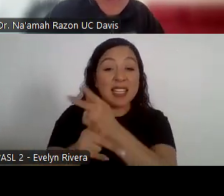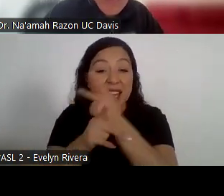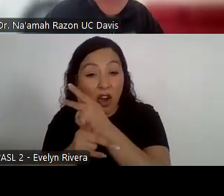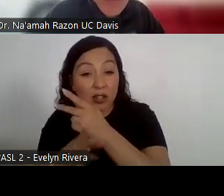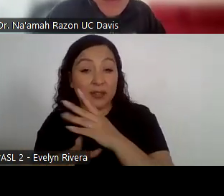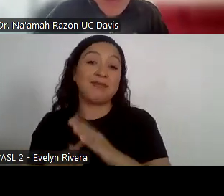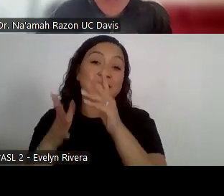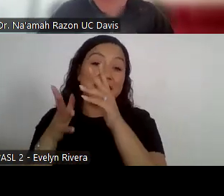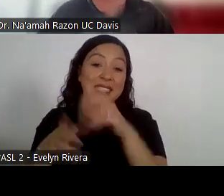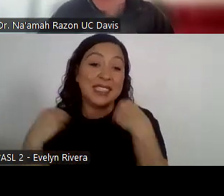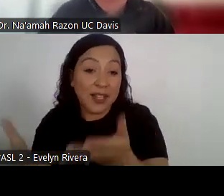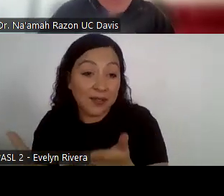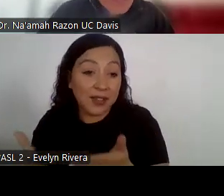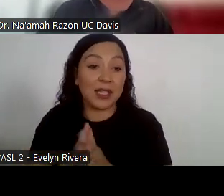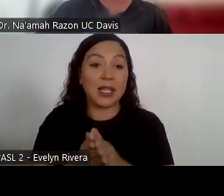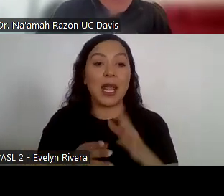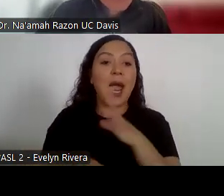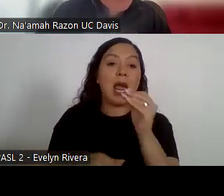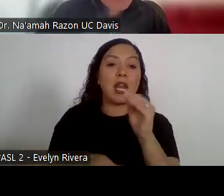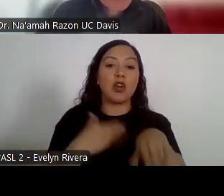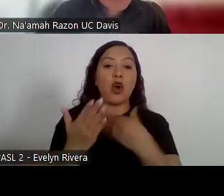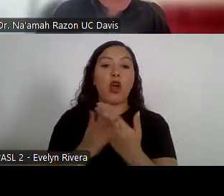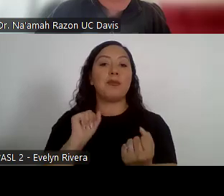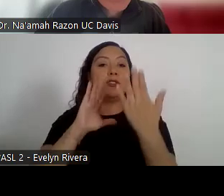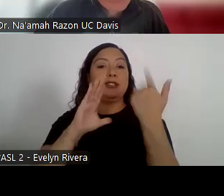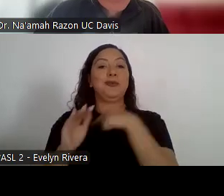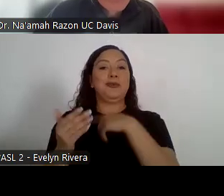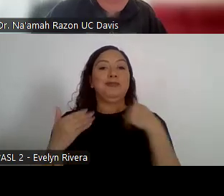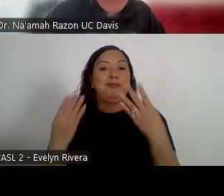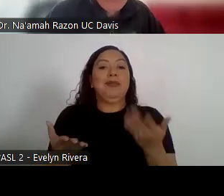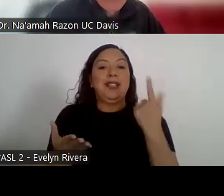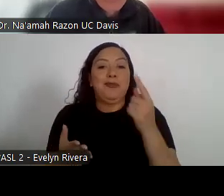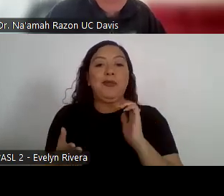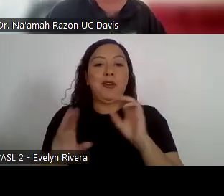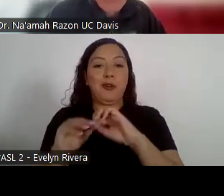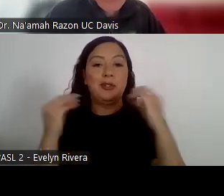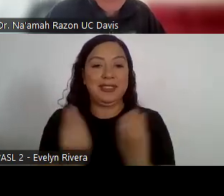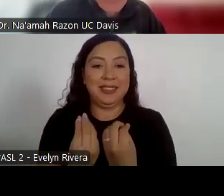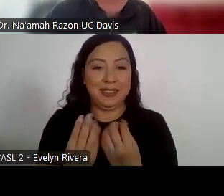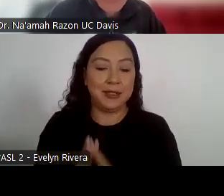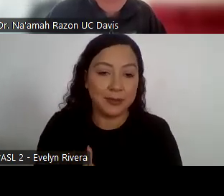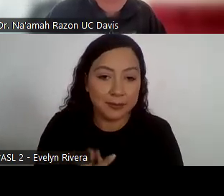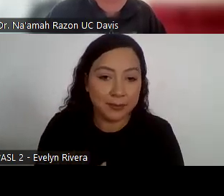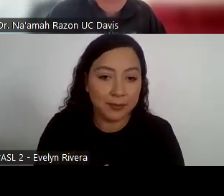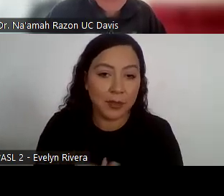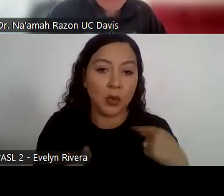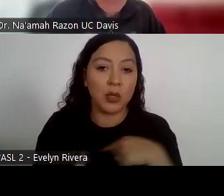way to connect with organizations through these presentations. So some way to kind of formalize that approach to kind of continuing